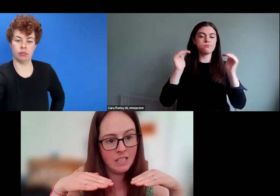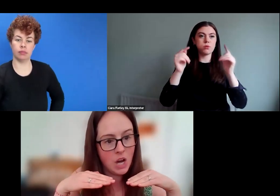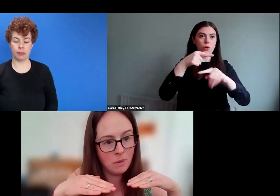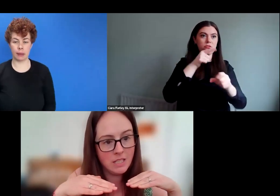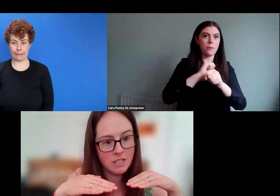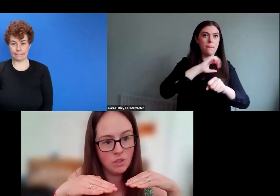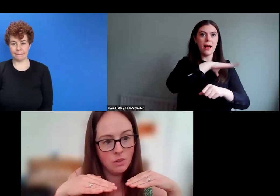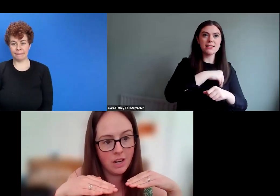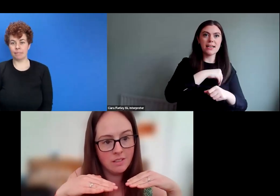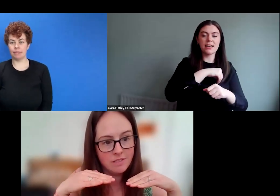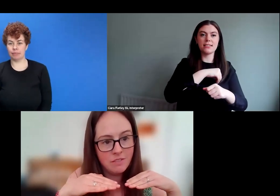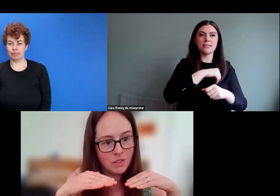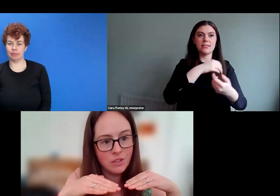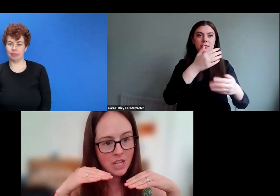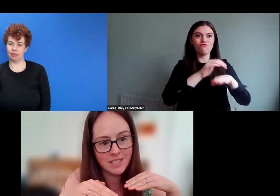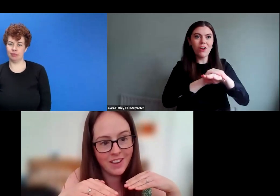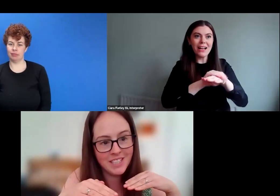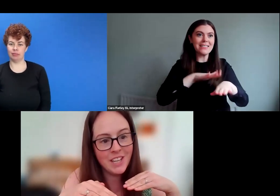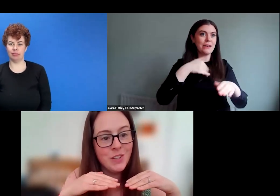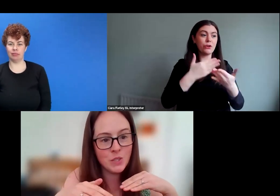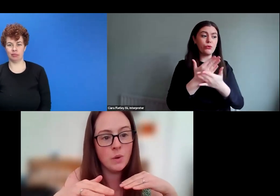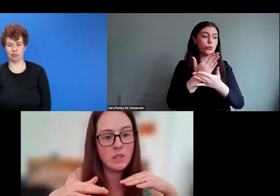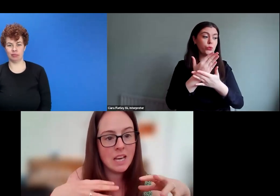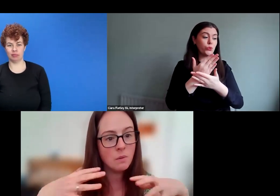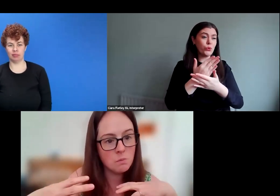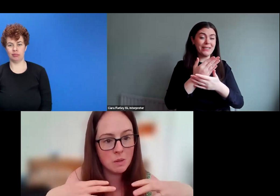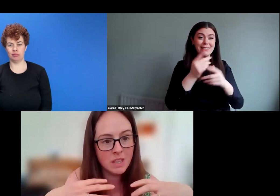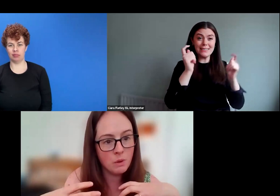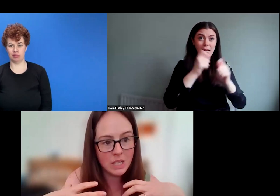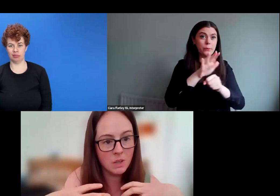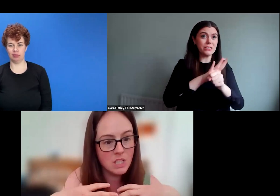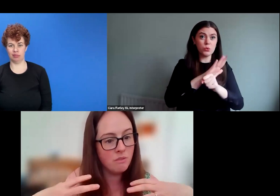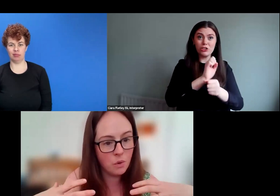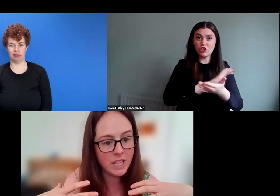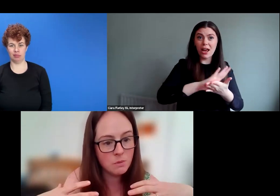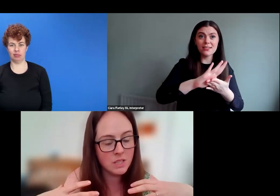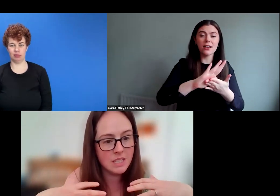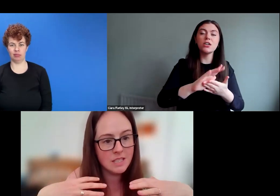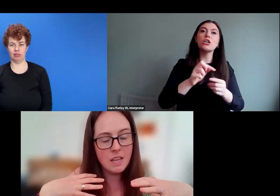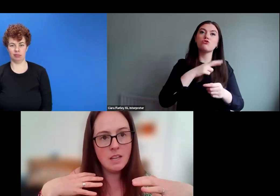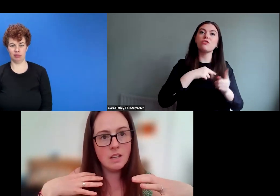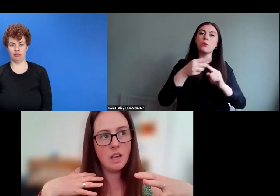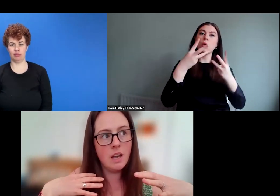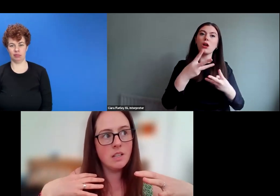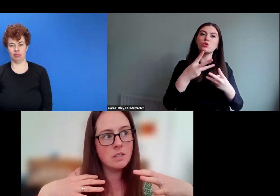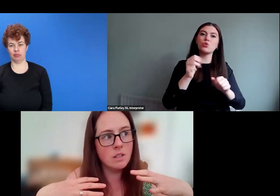our Palestinian comrades who are living through genocide. So that was something that we really wanted to avoid, was